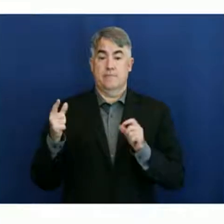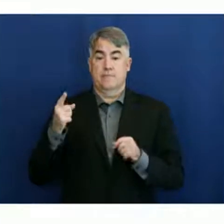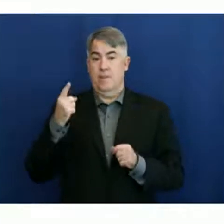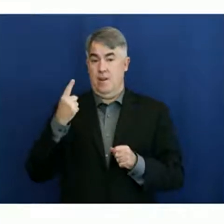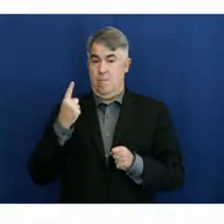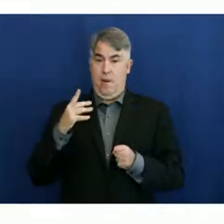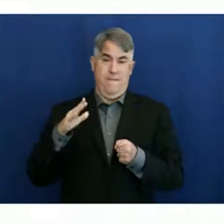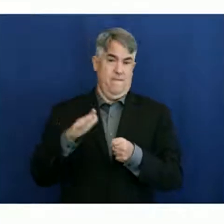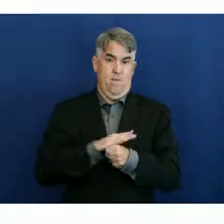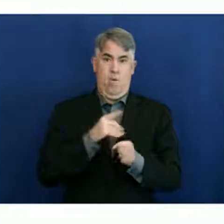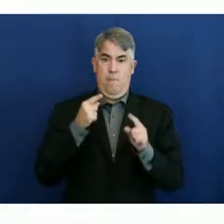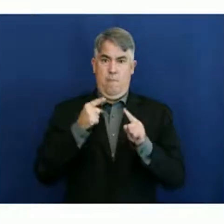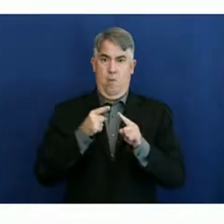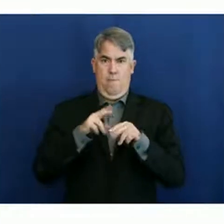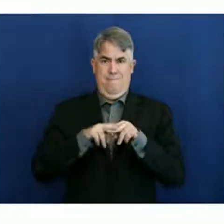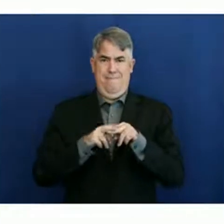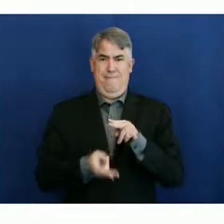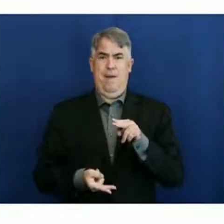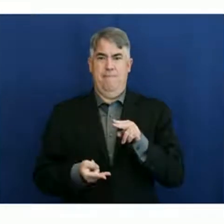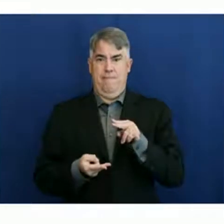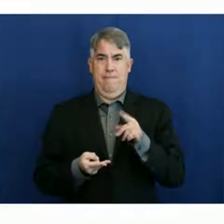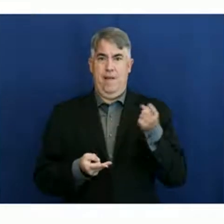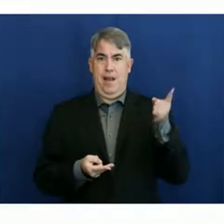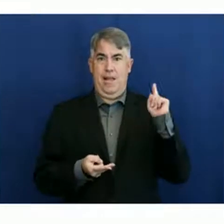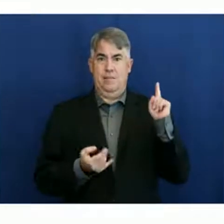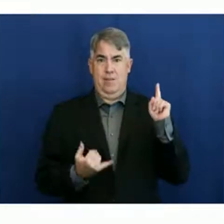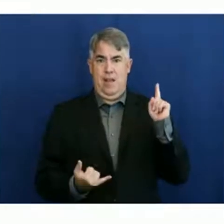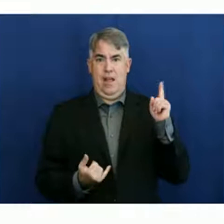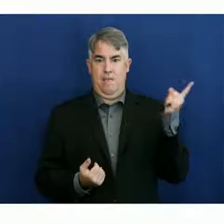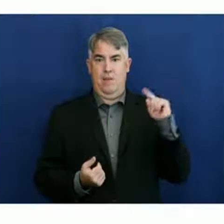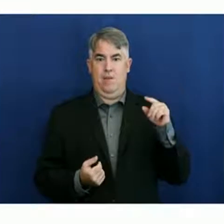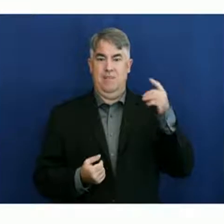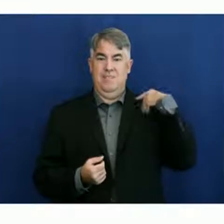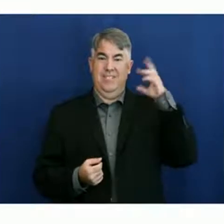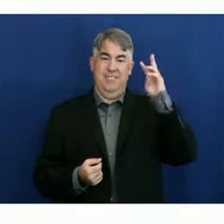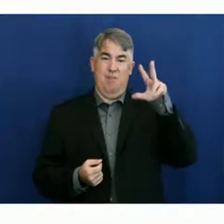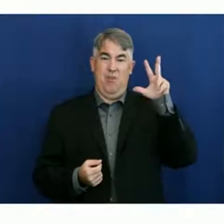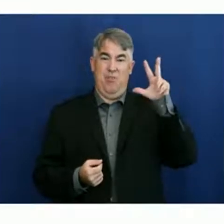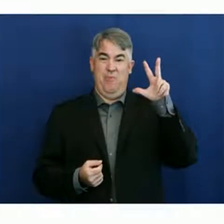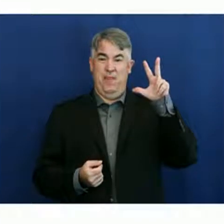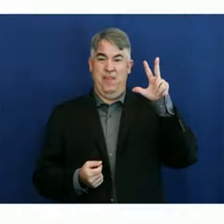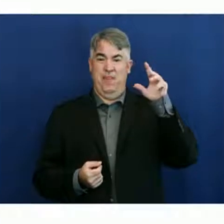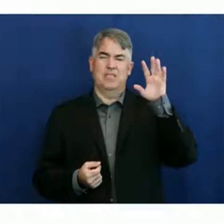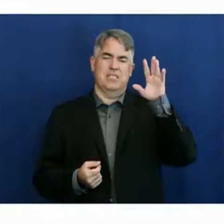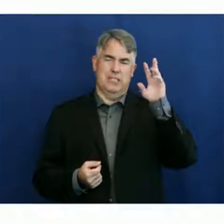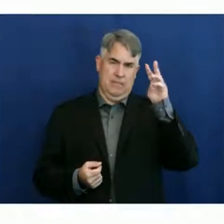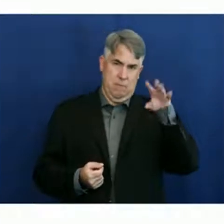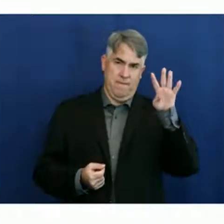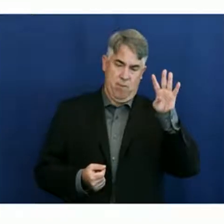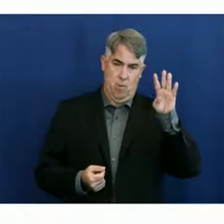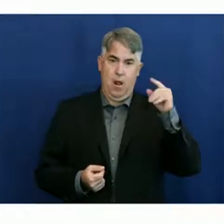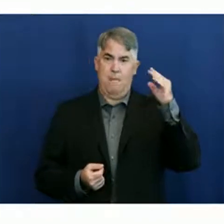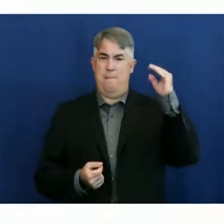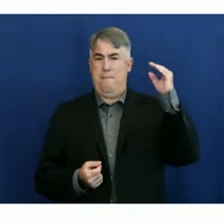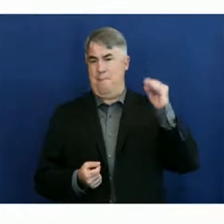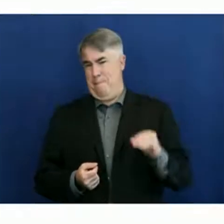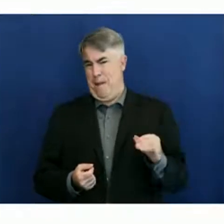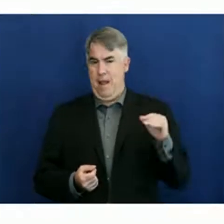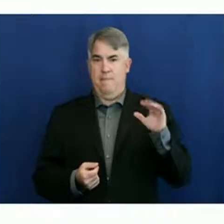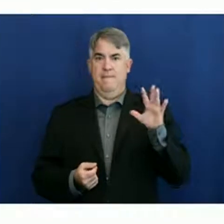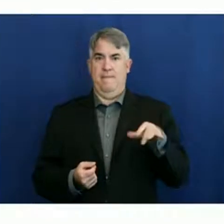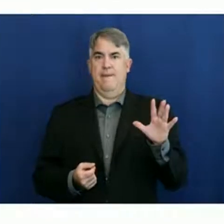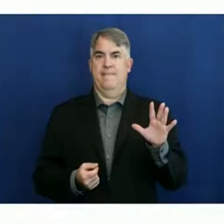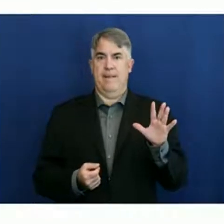last week, 6.4 to 5.5 unadjusted case rate, and adjusted case rate